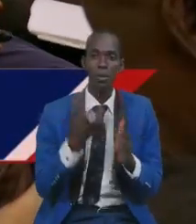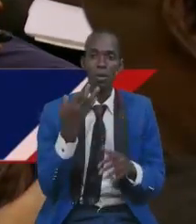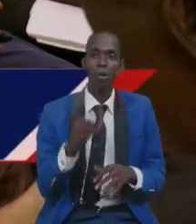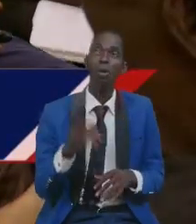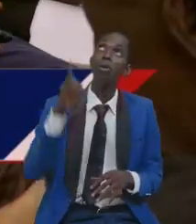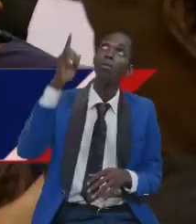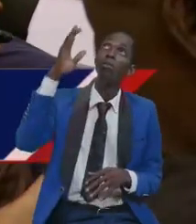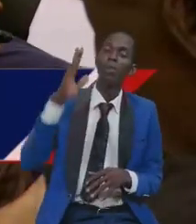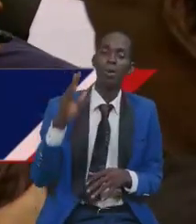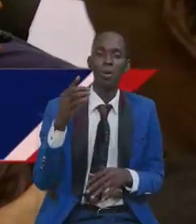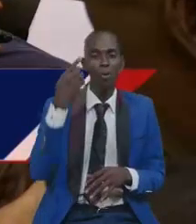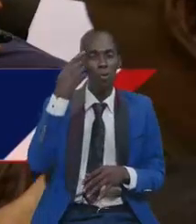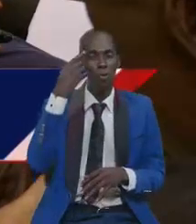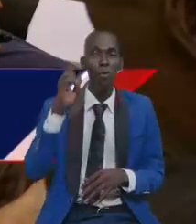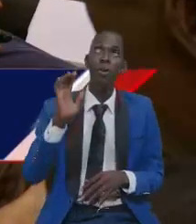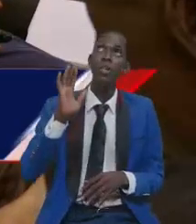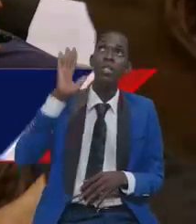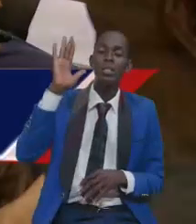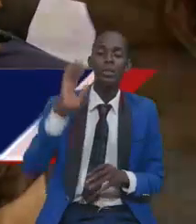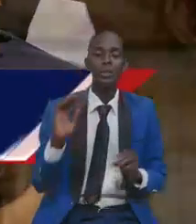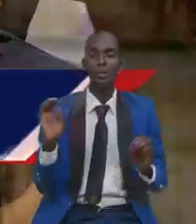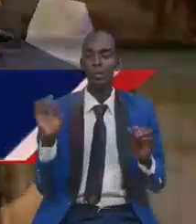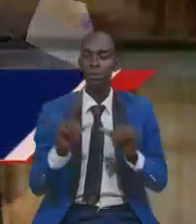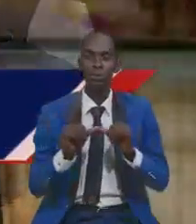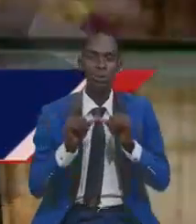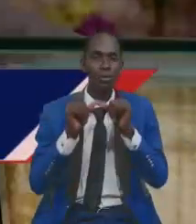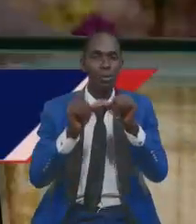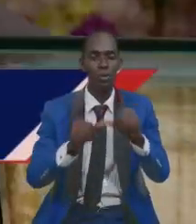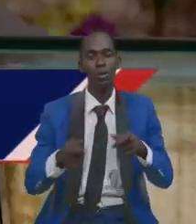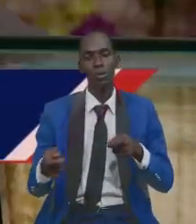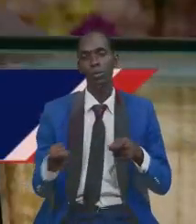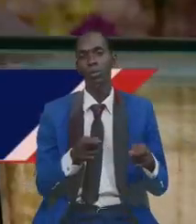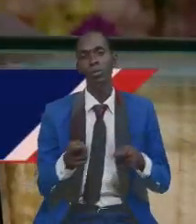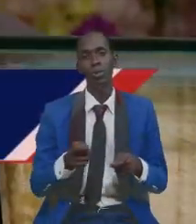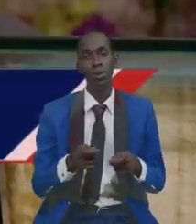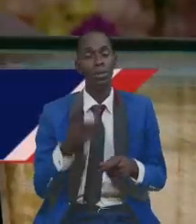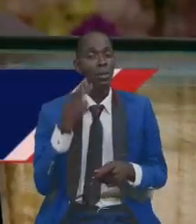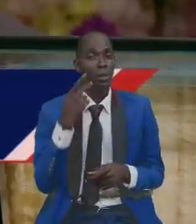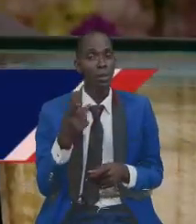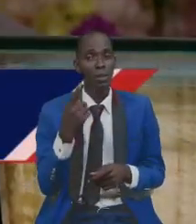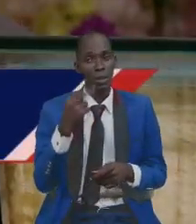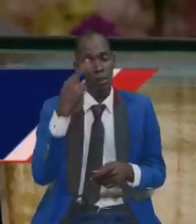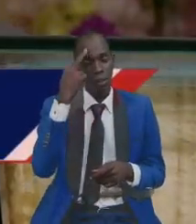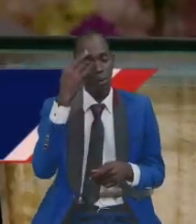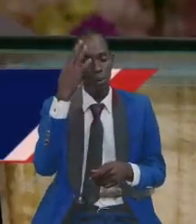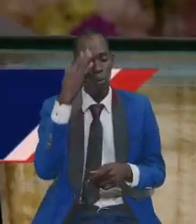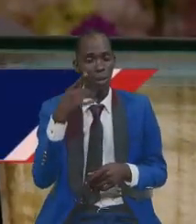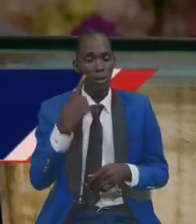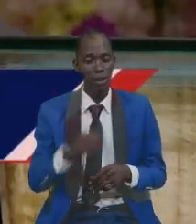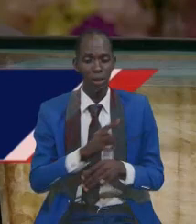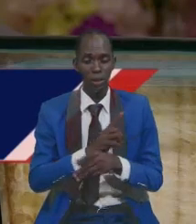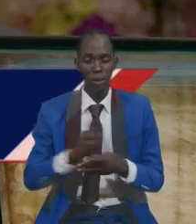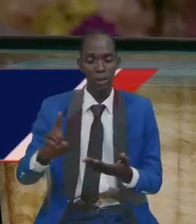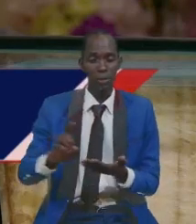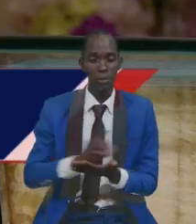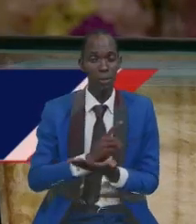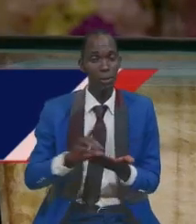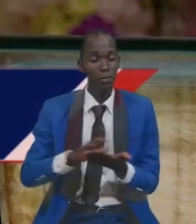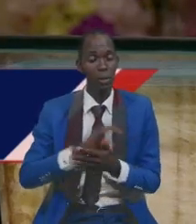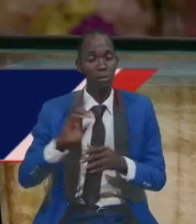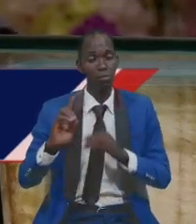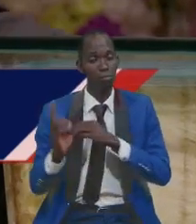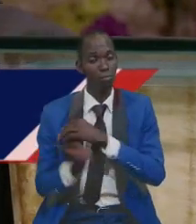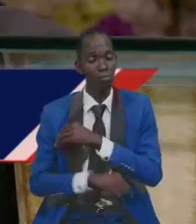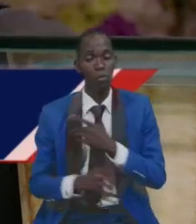deathless dominion. Eventually, you remember, the reason why the divine discipline came upon him is so that